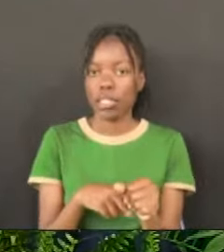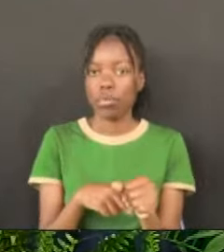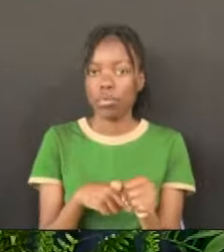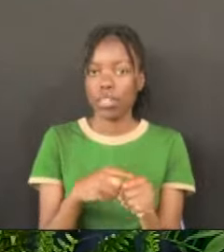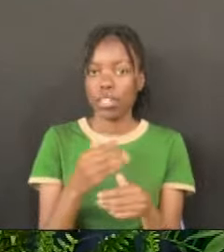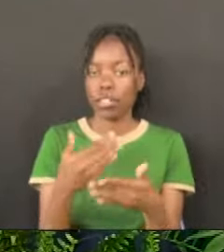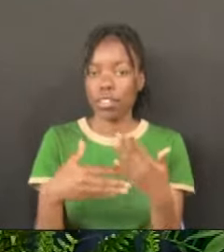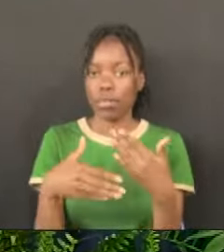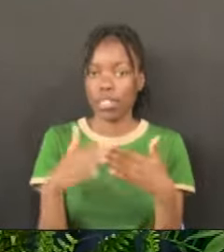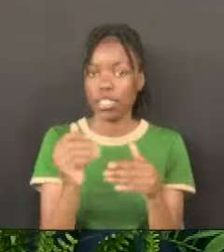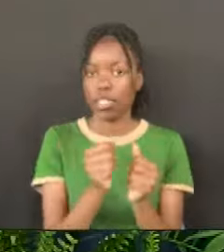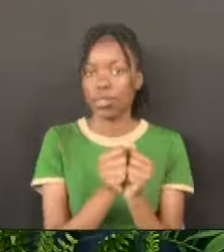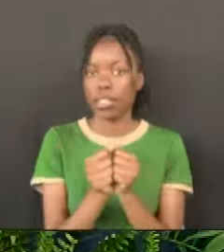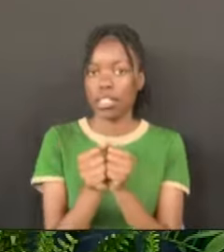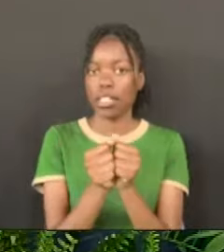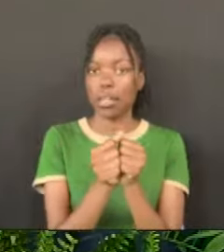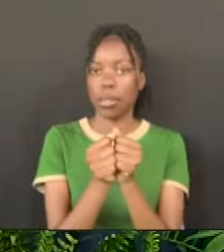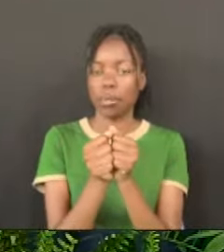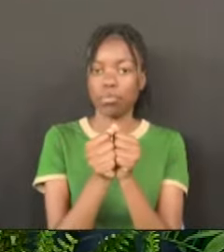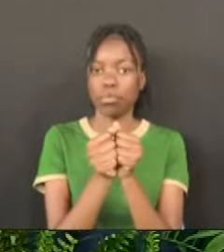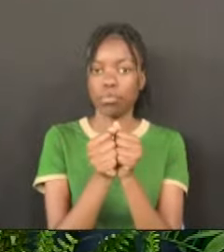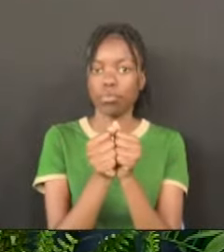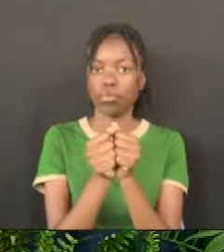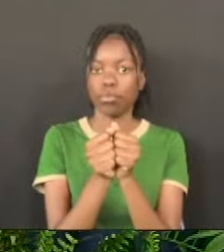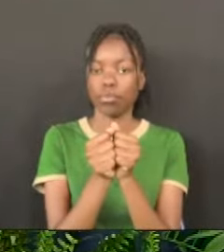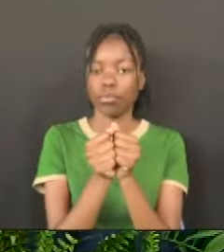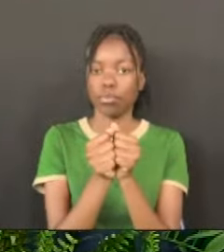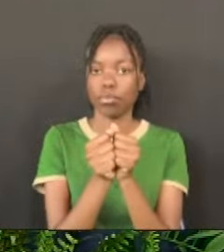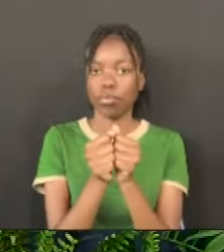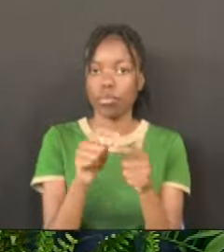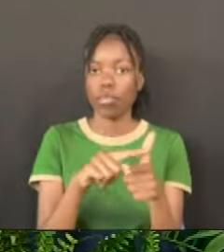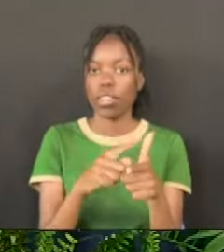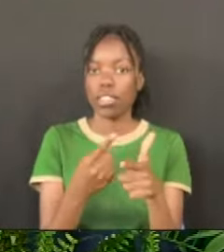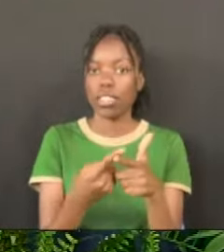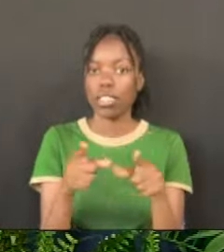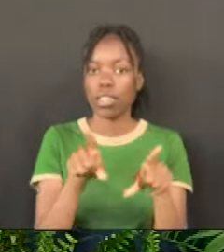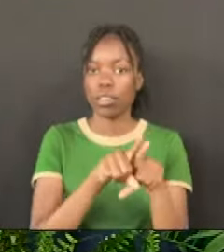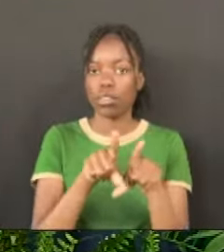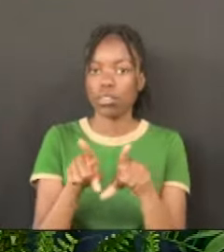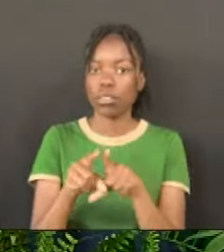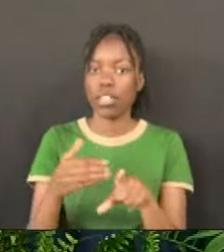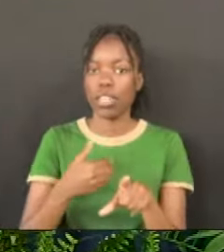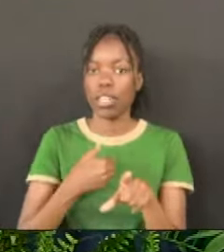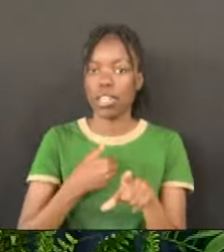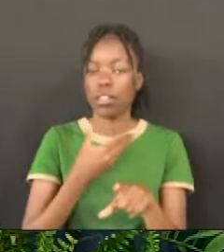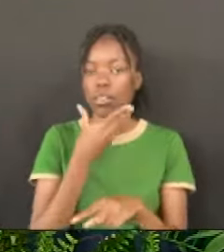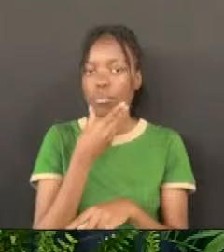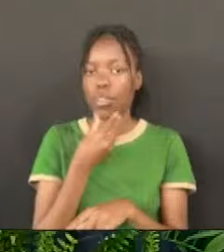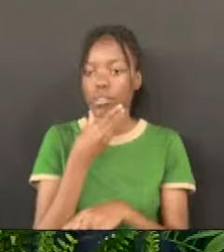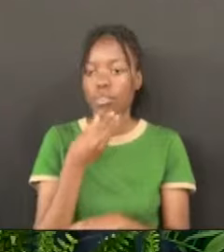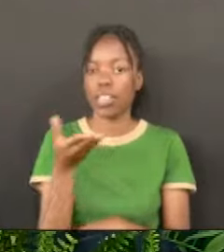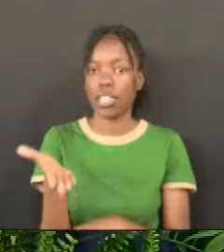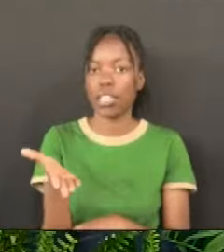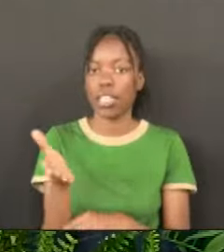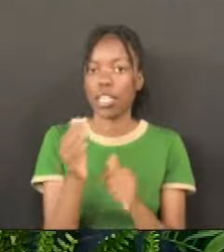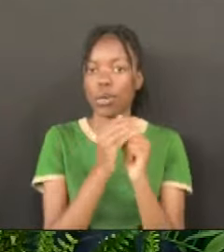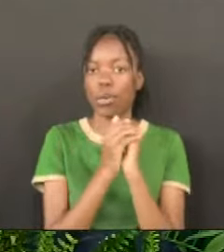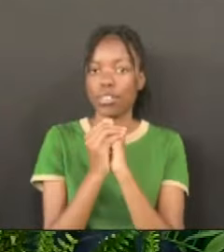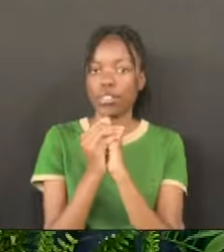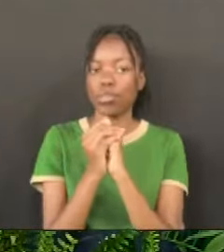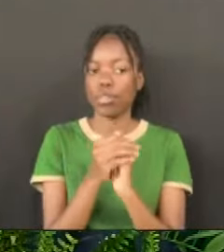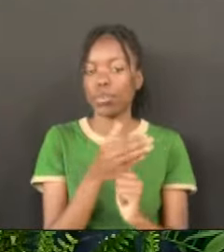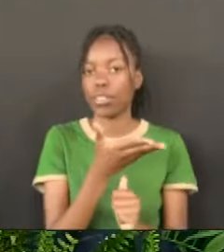AUA. And then I also have my father here worshiping with you always,